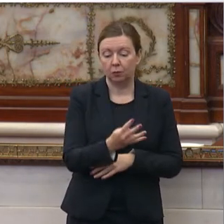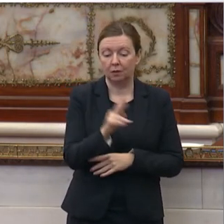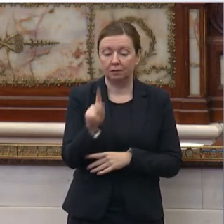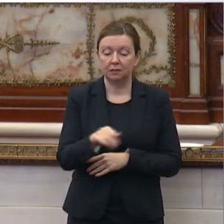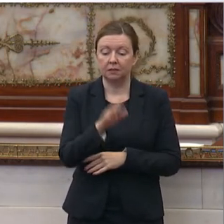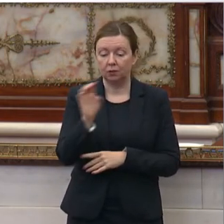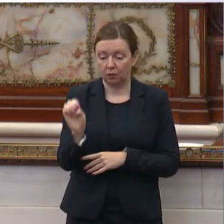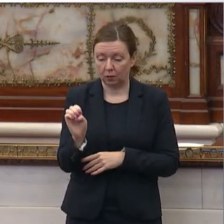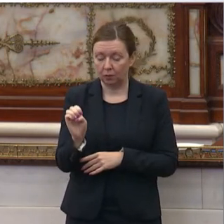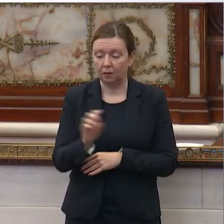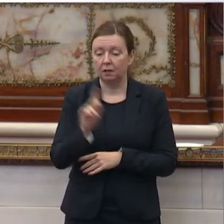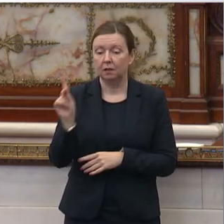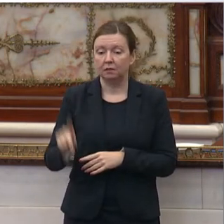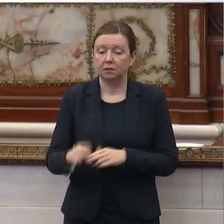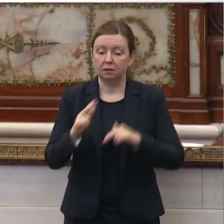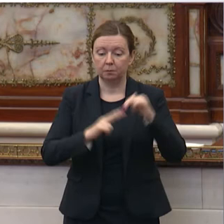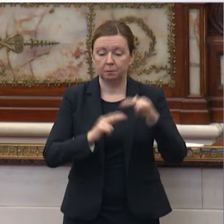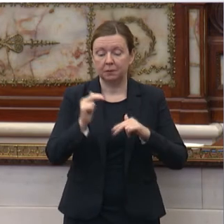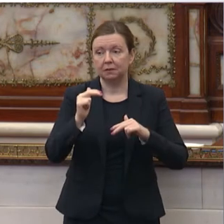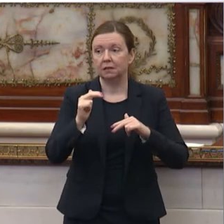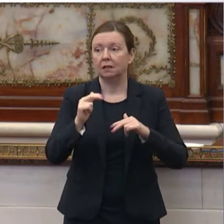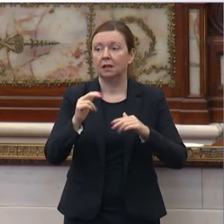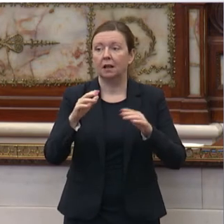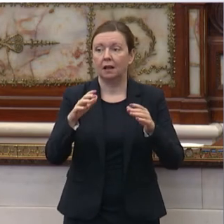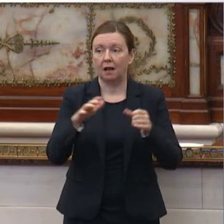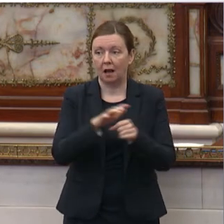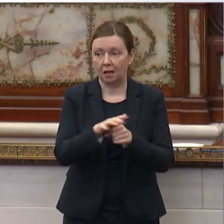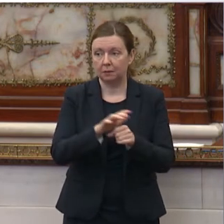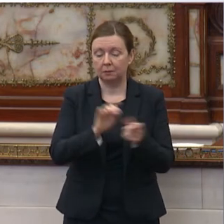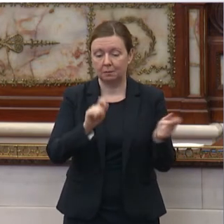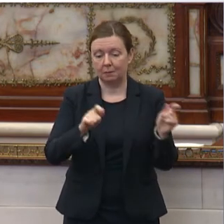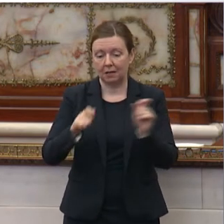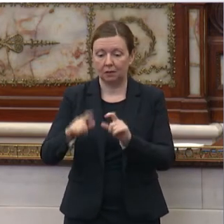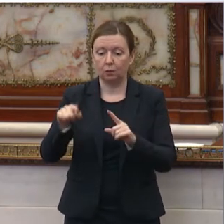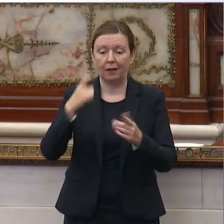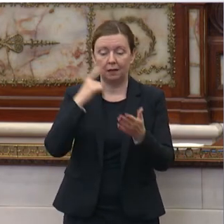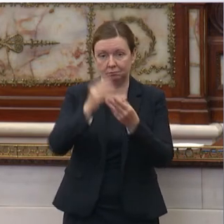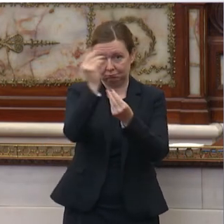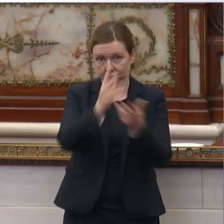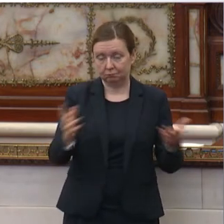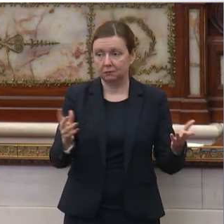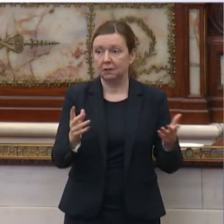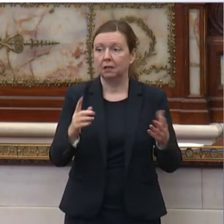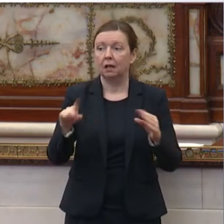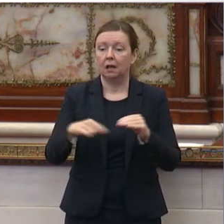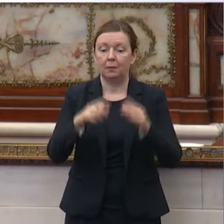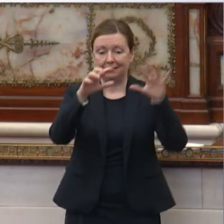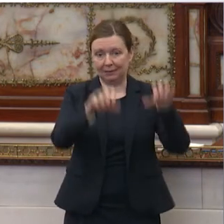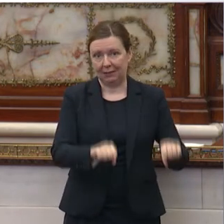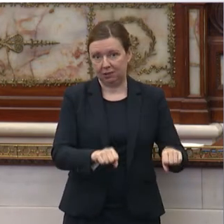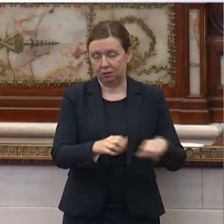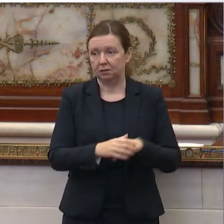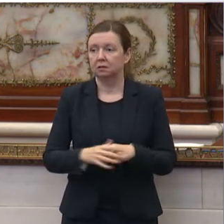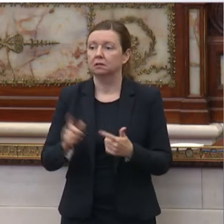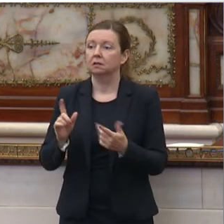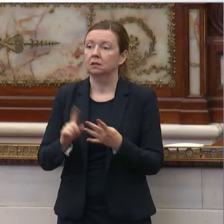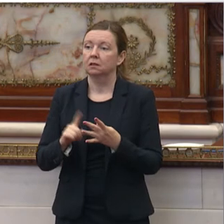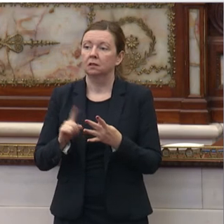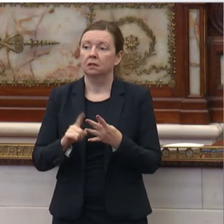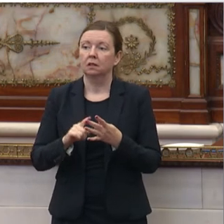Code, entitled The Philadelphia Building Construction and Occupancy Code, by modifying when notice must be given regarding demolitions, and an ordinance